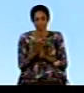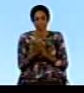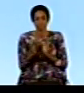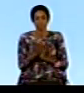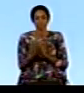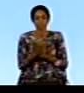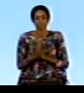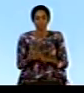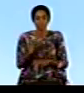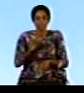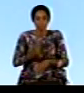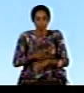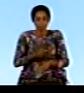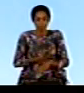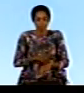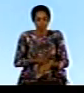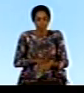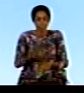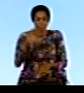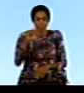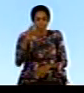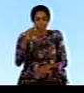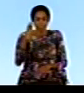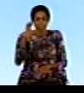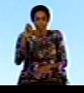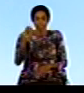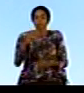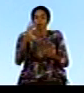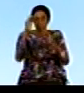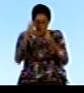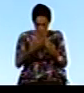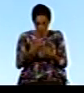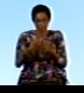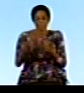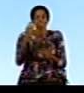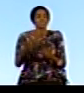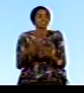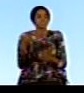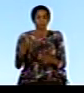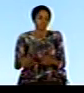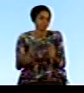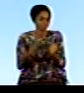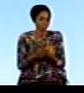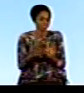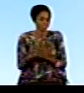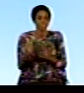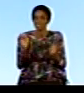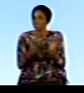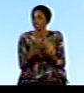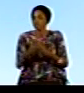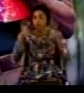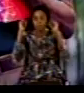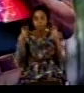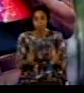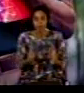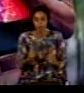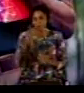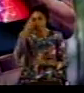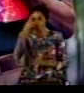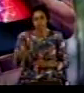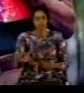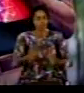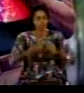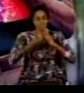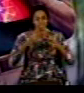Bone cancer bowed to the name of Jesus. Jesus' power for